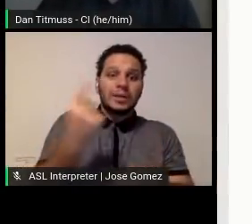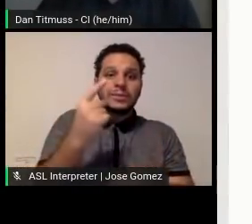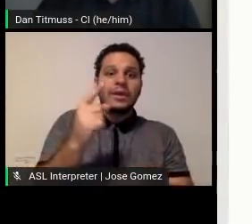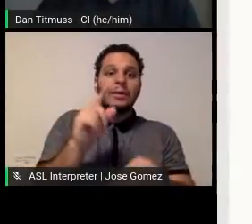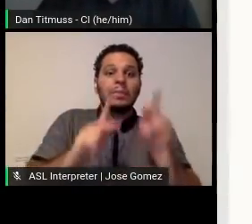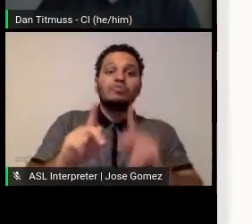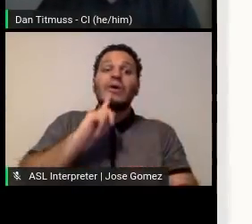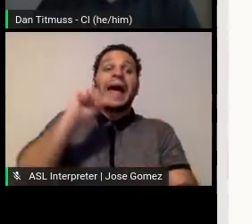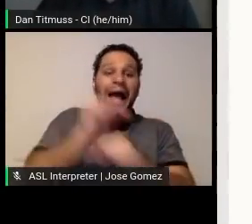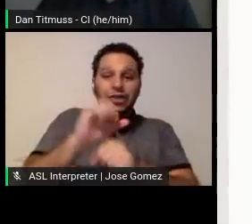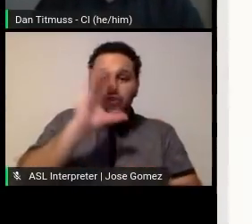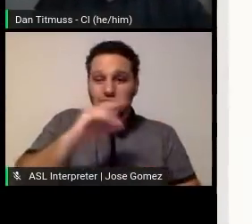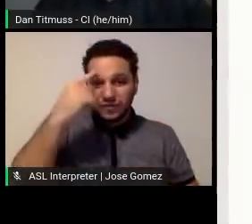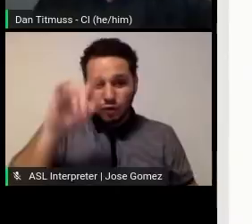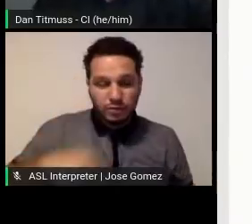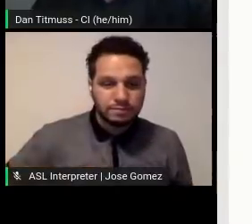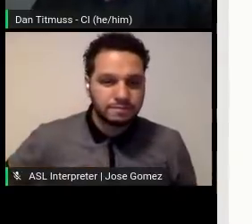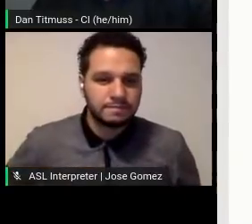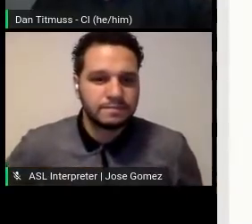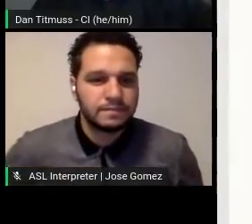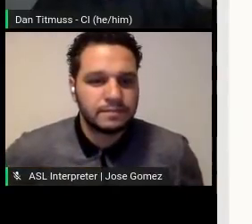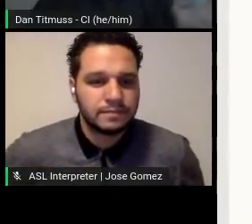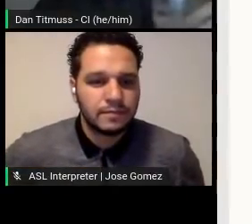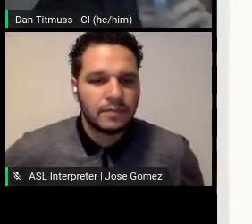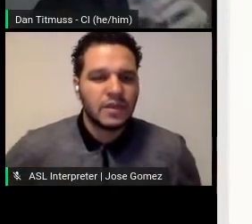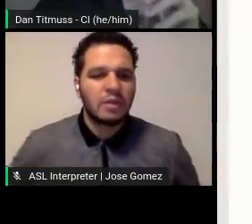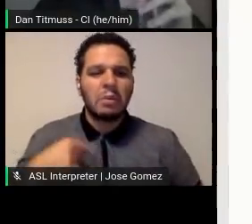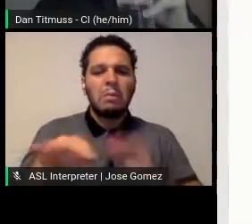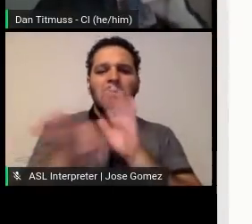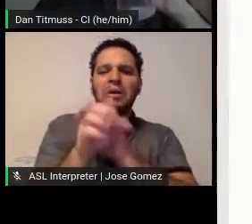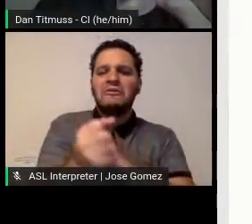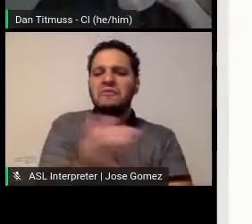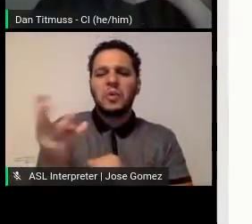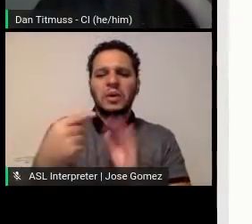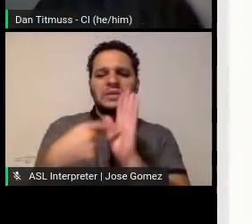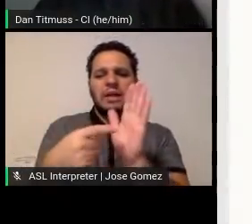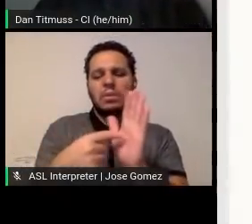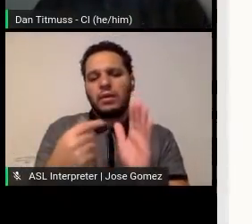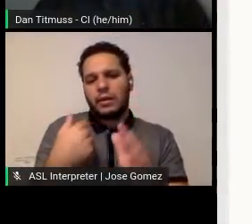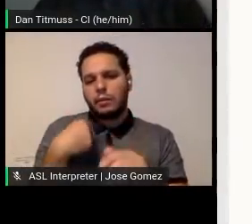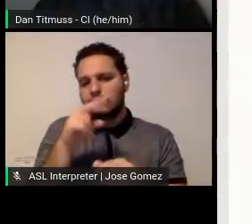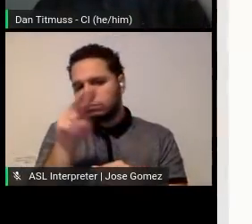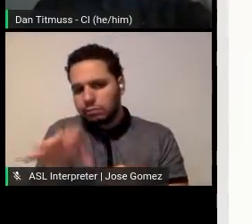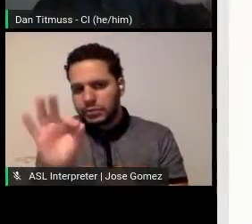for. I just picked out a few examples. I really like them. I'm just going to go through here.